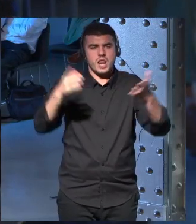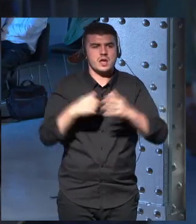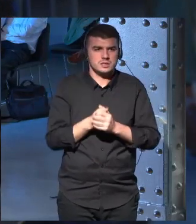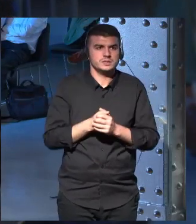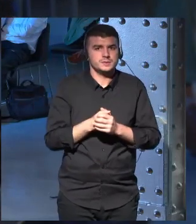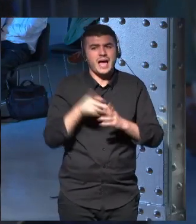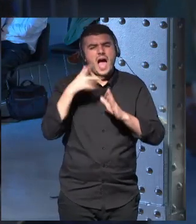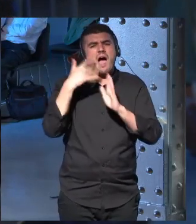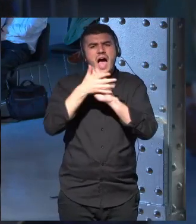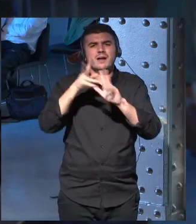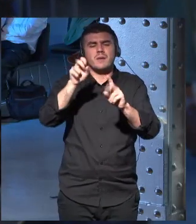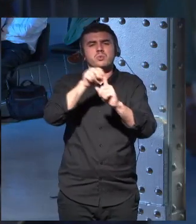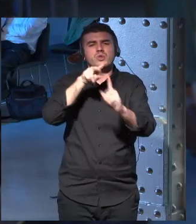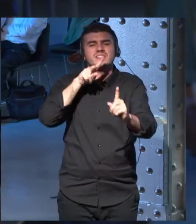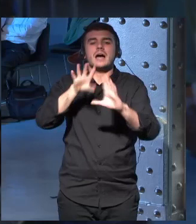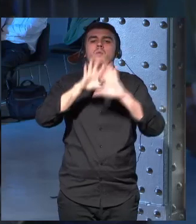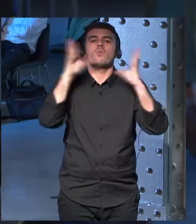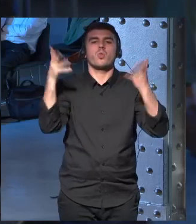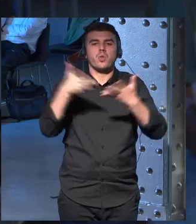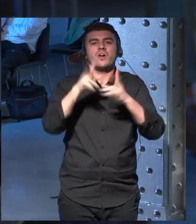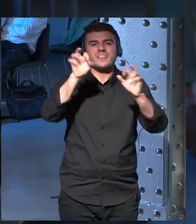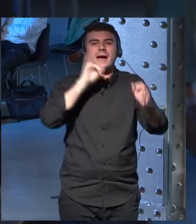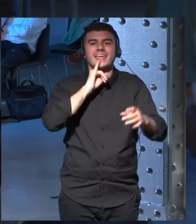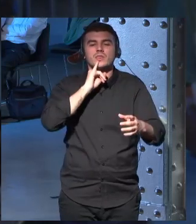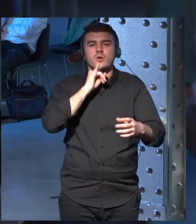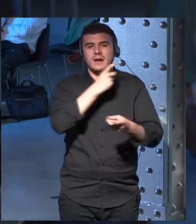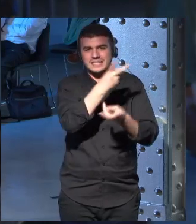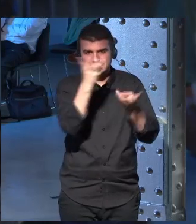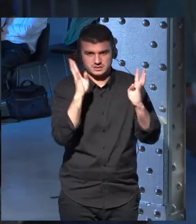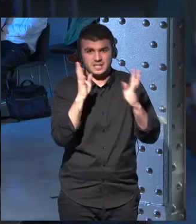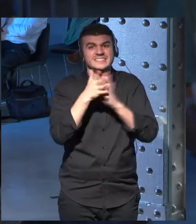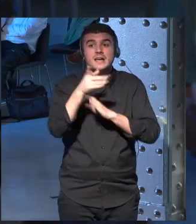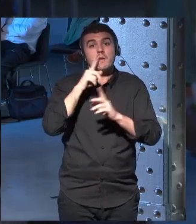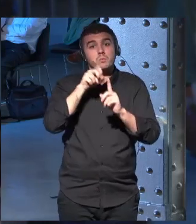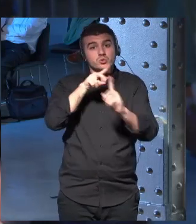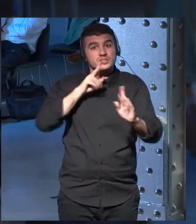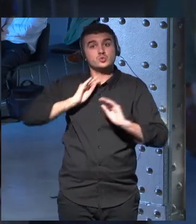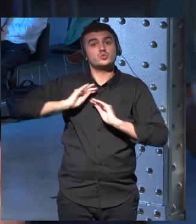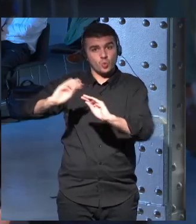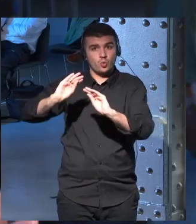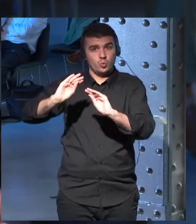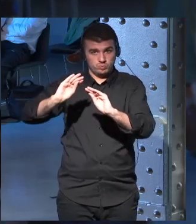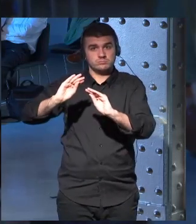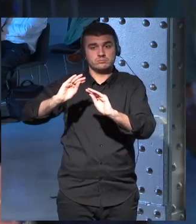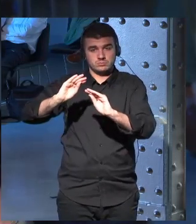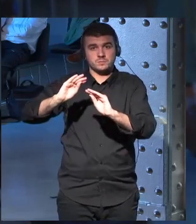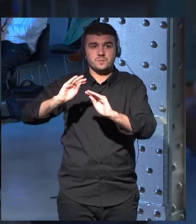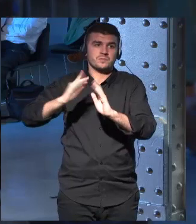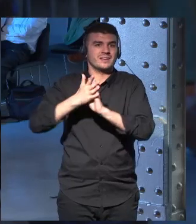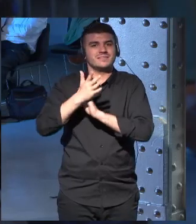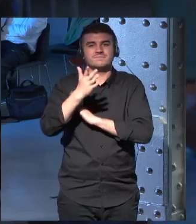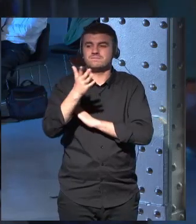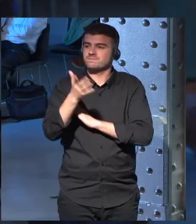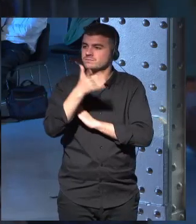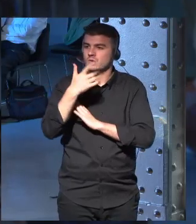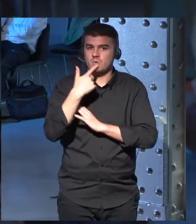large scale which no English speaker could have undertaken, simply because the native English speaker is